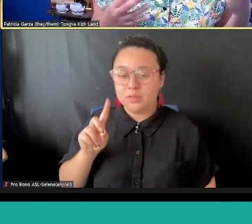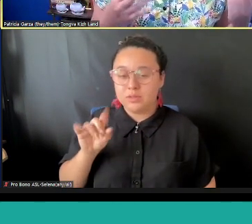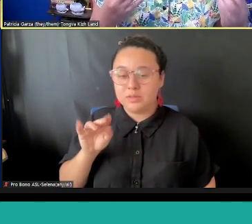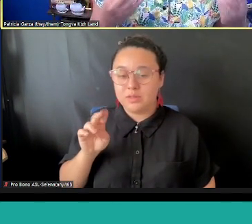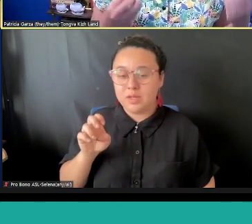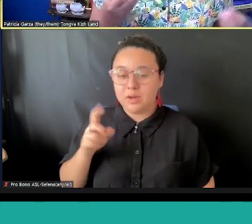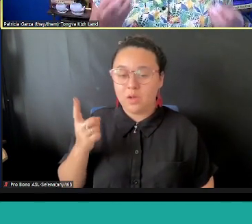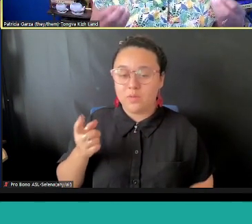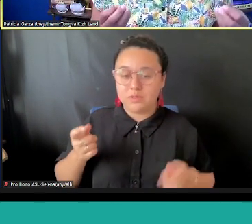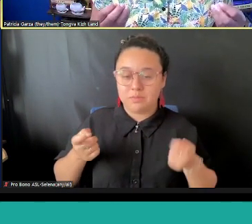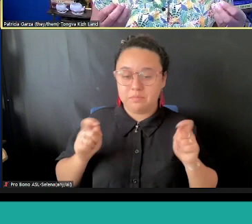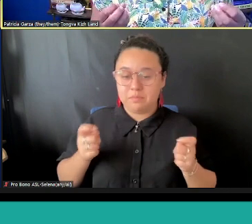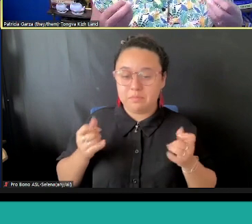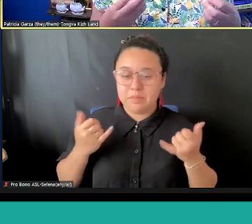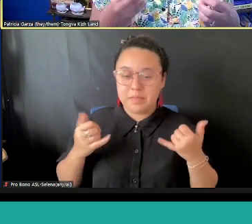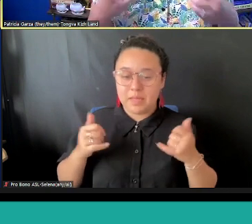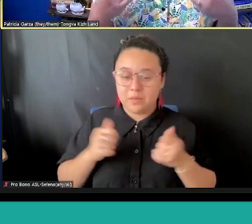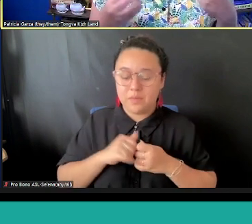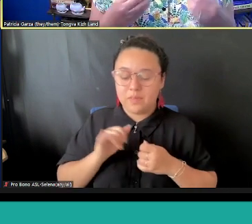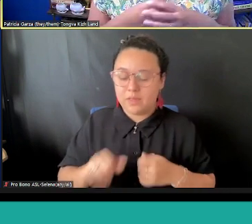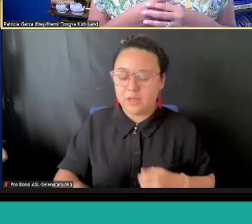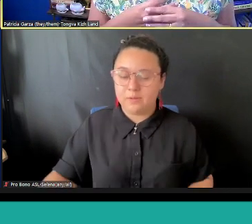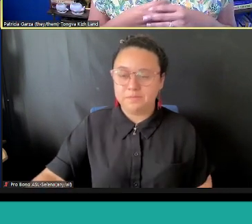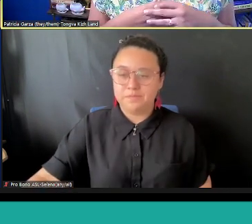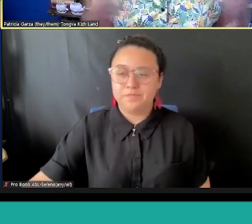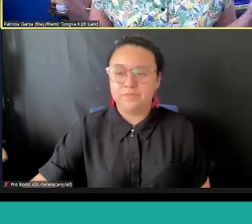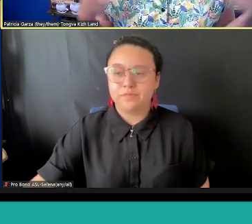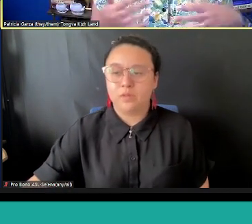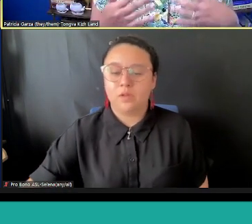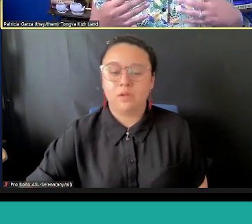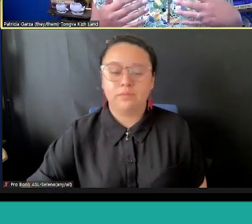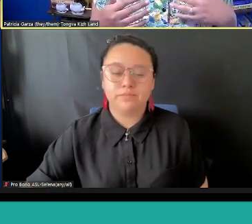teetering with that as well. And I think that's really something for